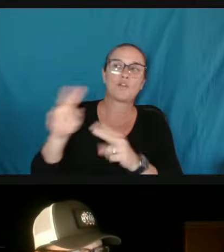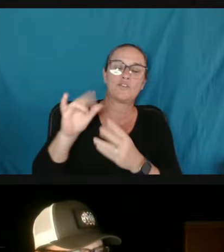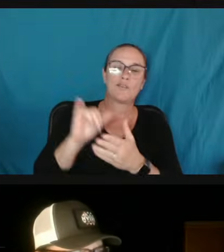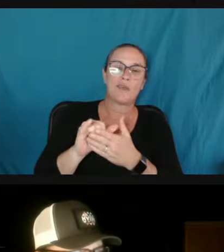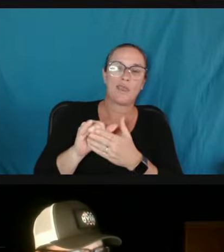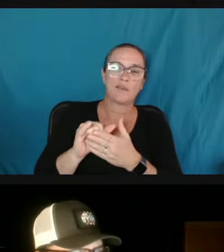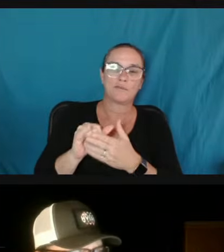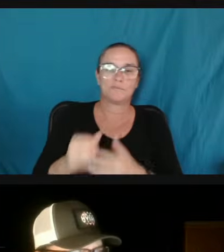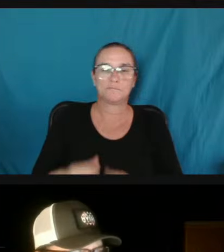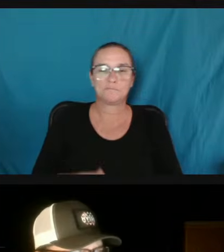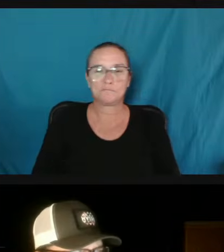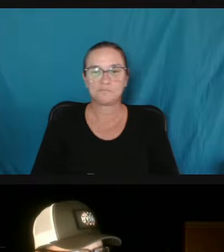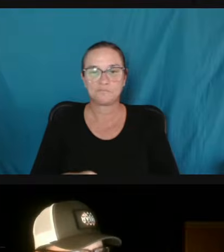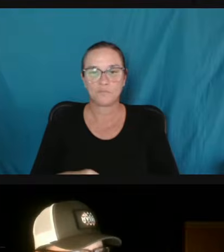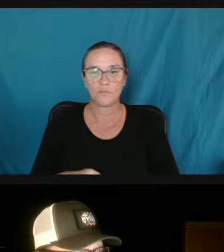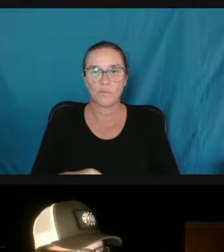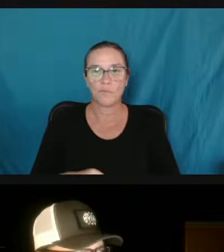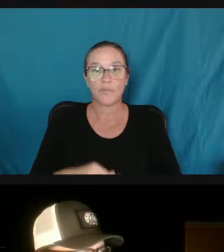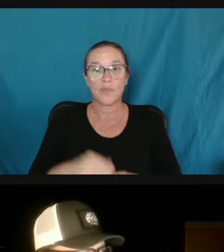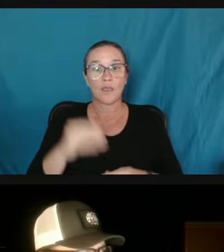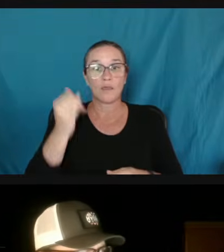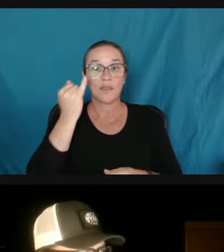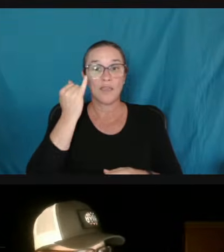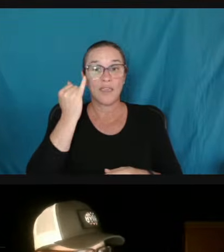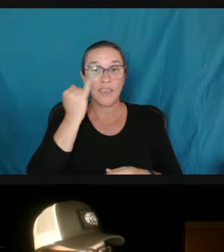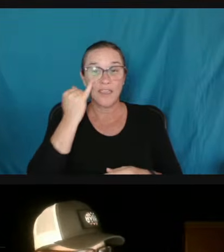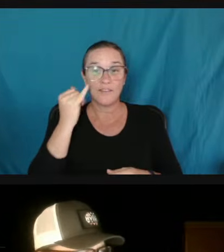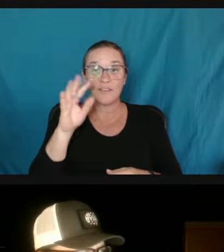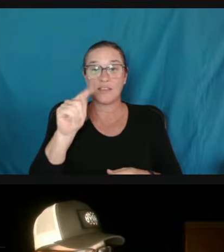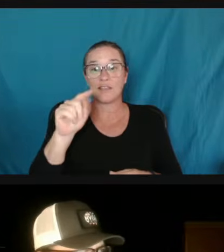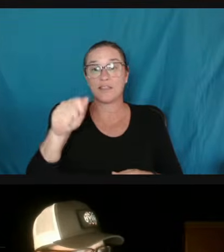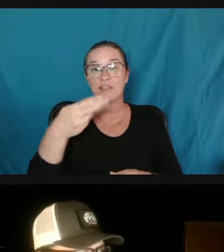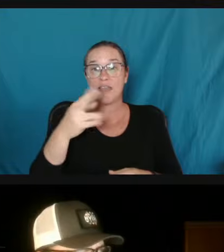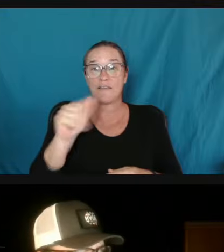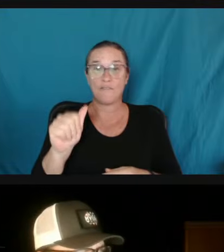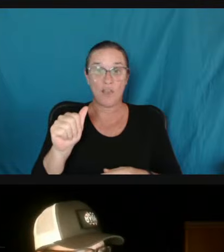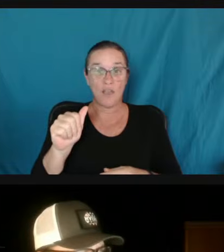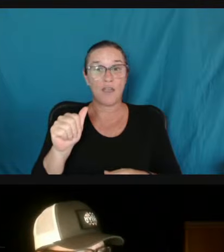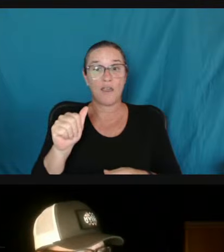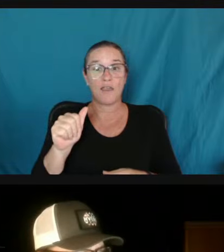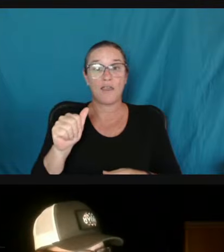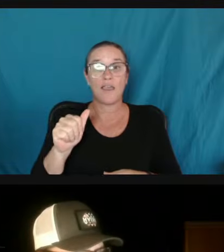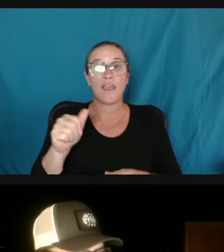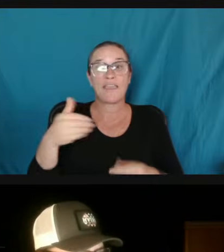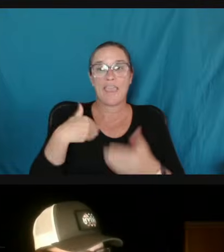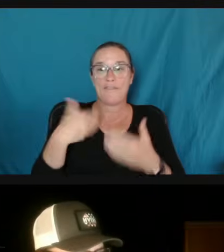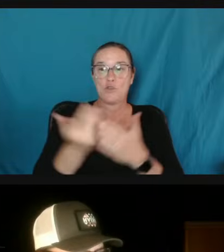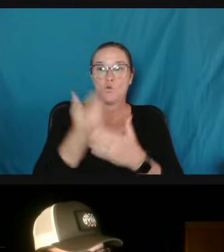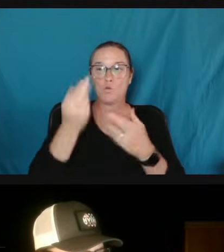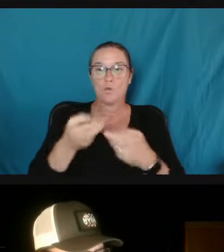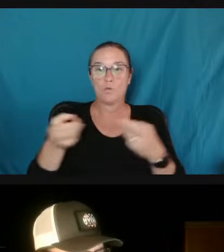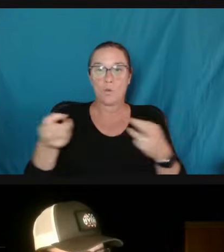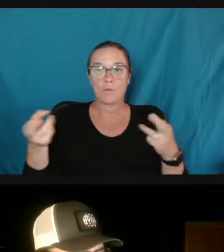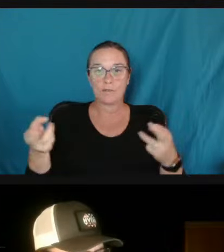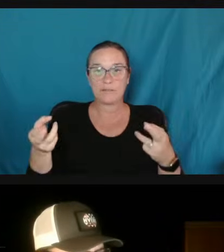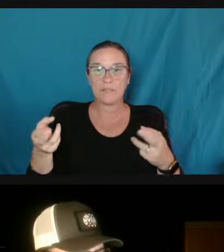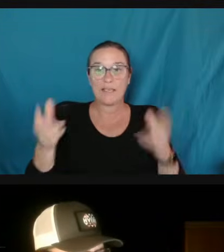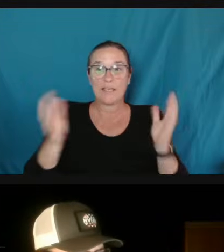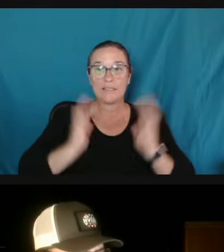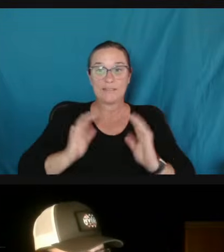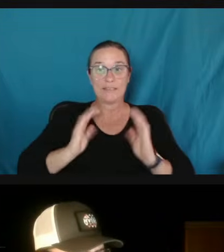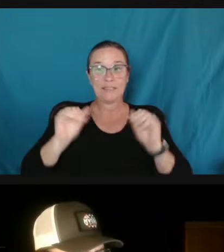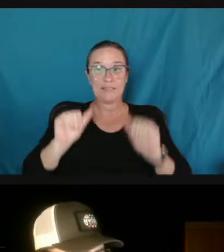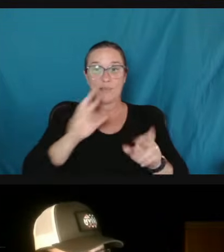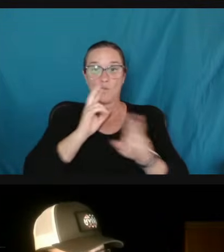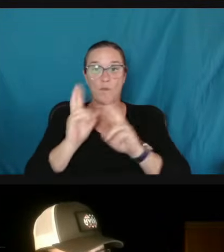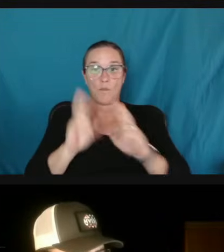approaches. If there is tephra fallout, the USGS has a new tool, Is Tephra Falling, where citizens can report